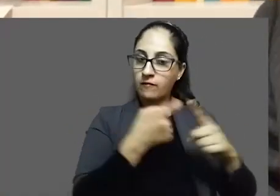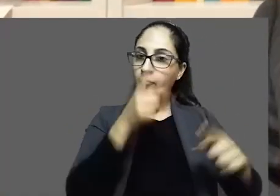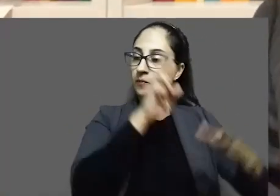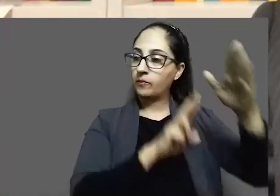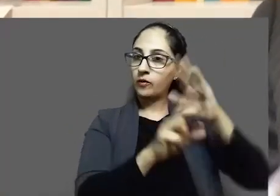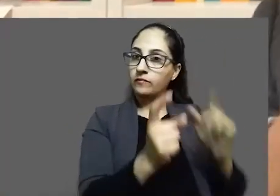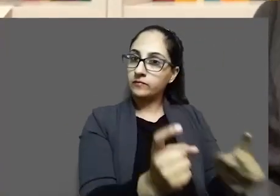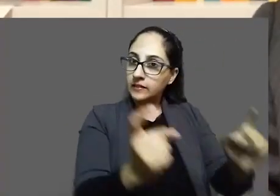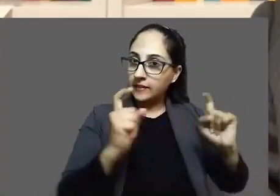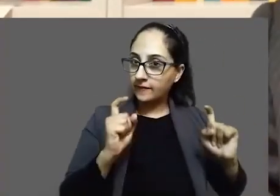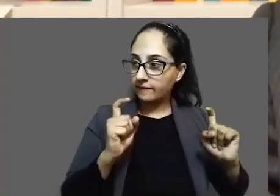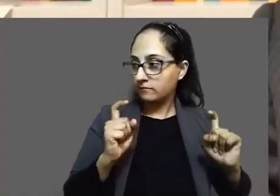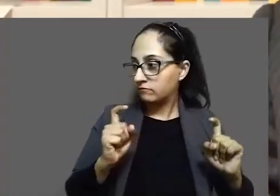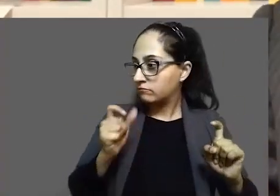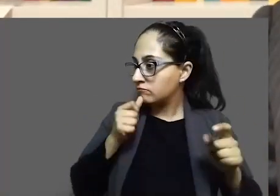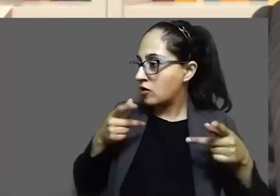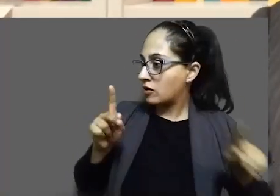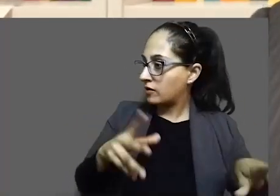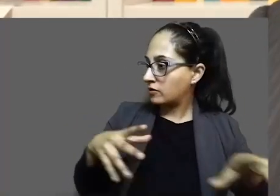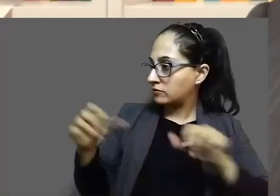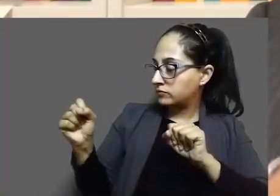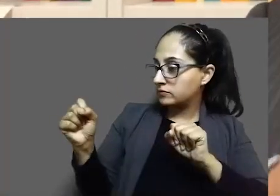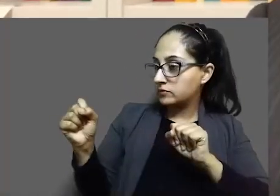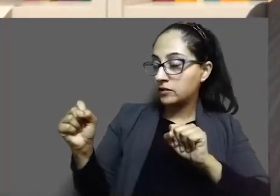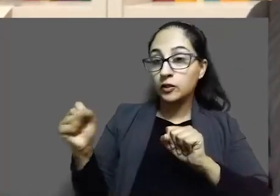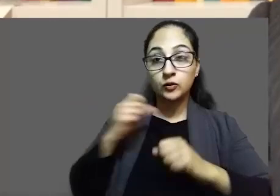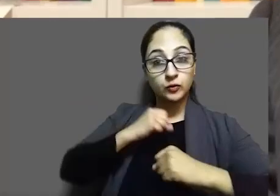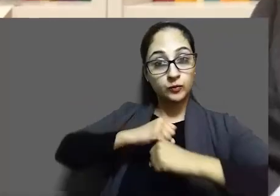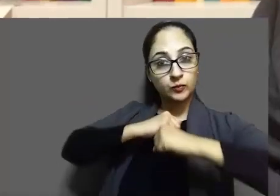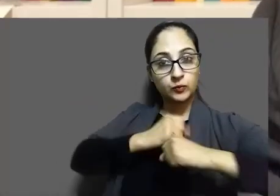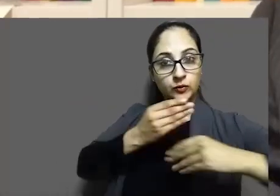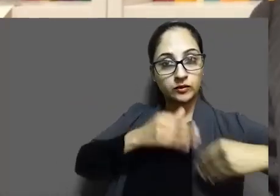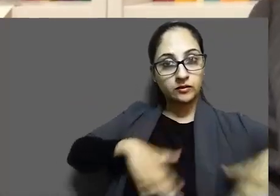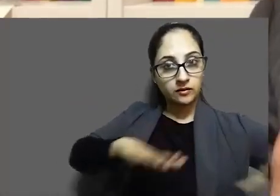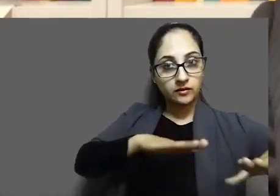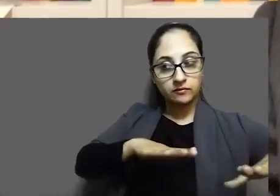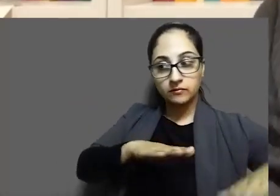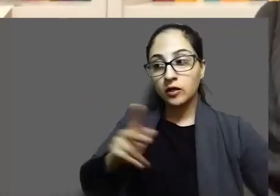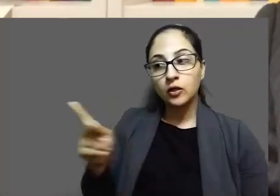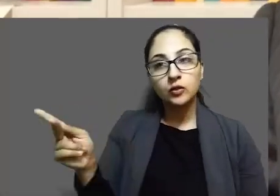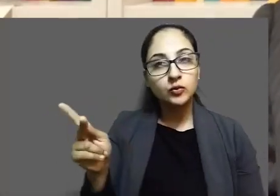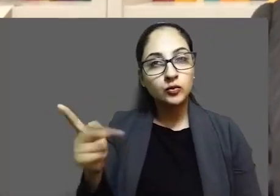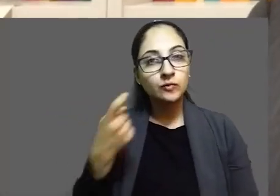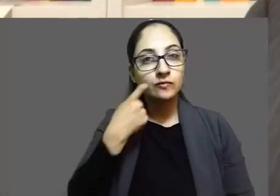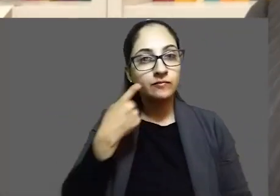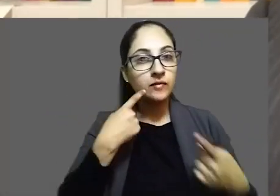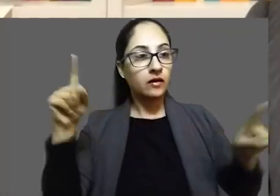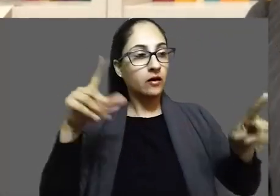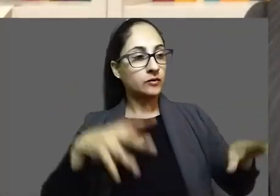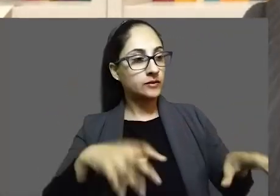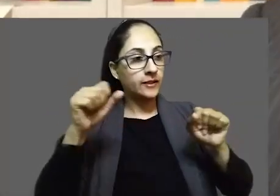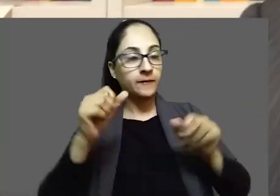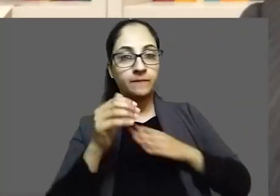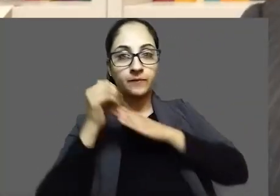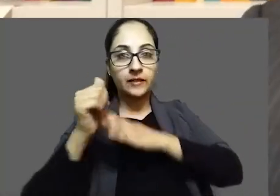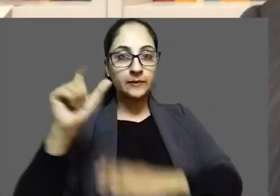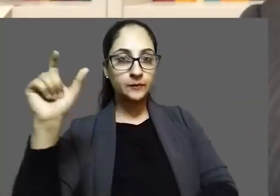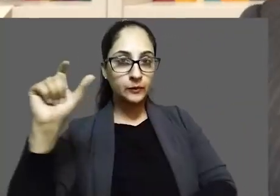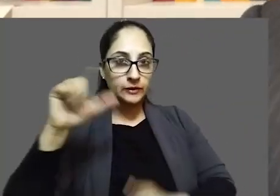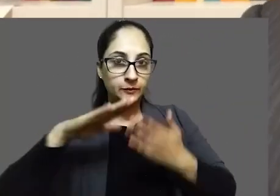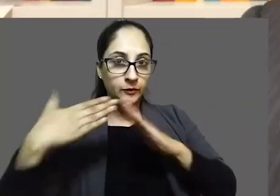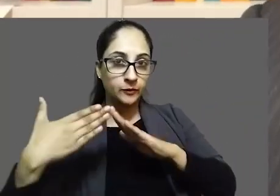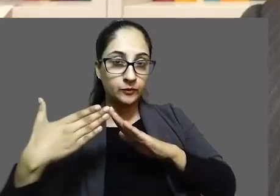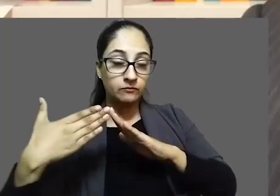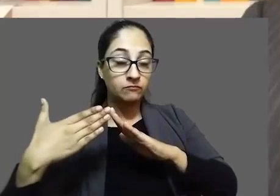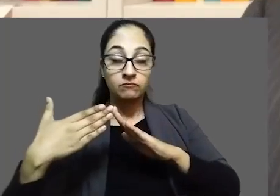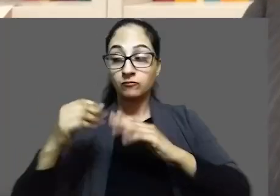front of somebody who now claims leadership of the Muslim community, and she stands not only for her right as the Prophet's daughter, but for her right as the wife of